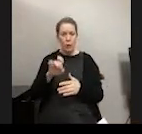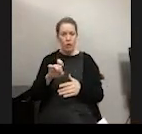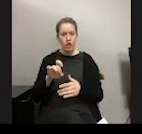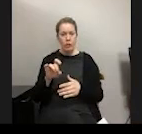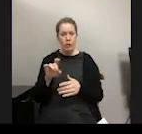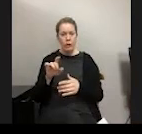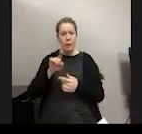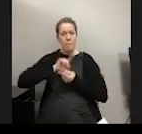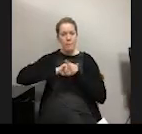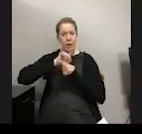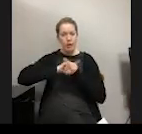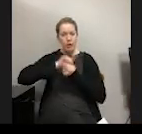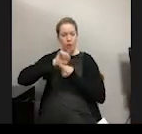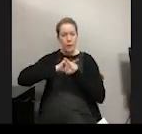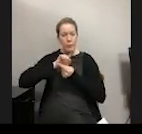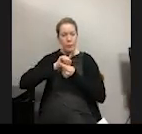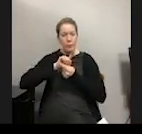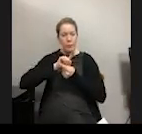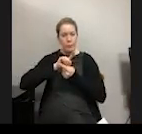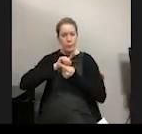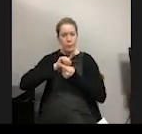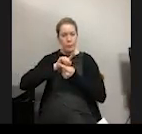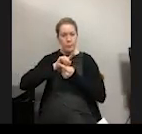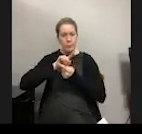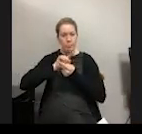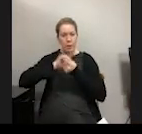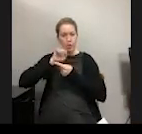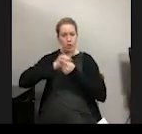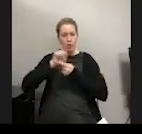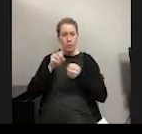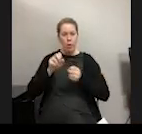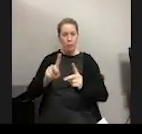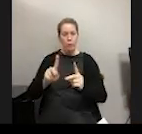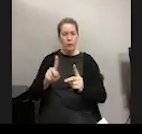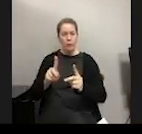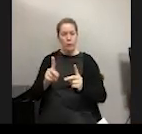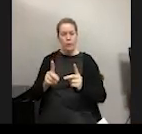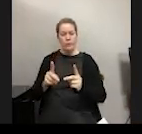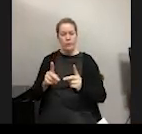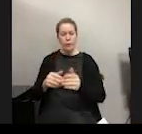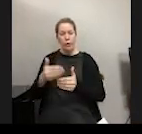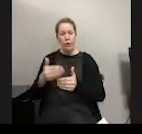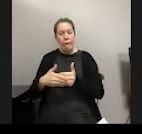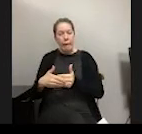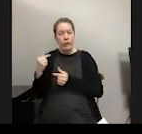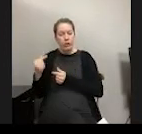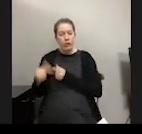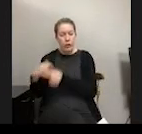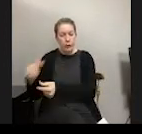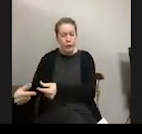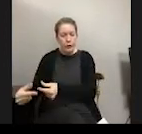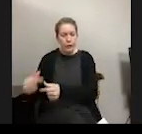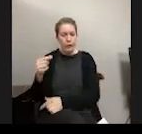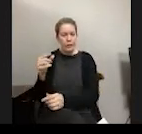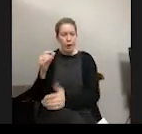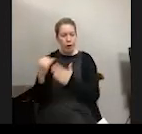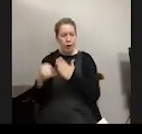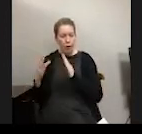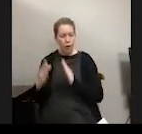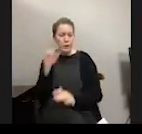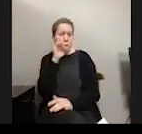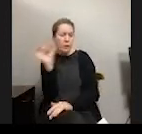opportunities programming look like for the next generation artists who are interested in getting involved in public art